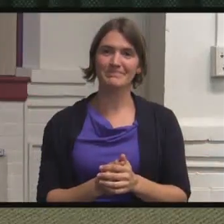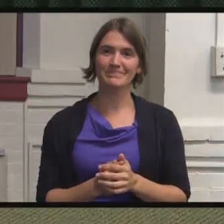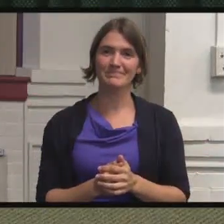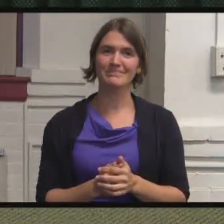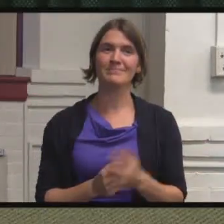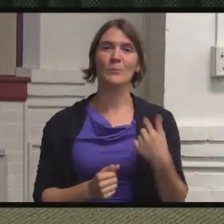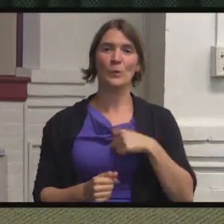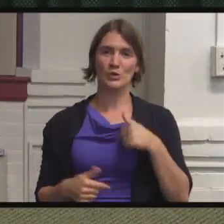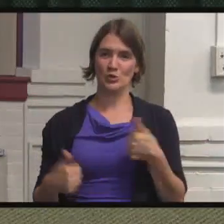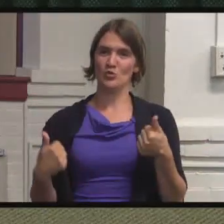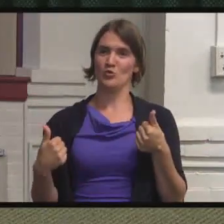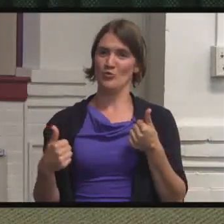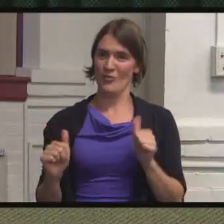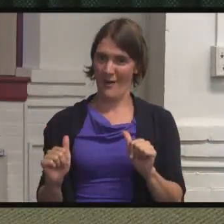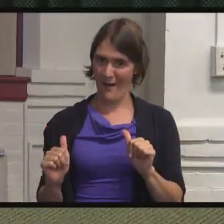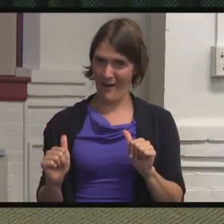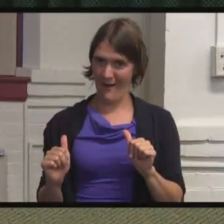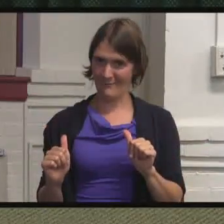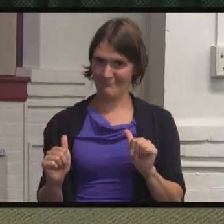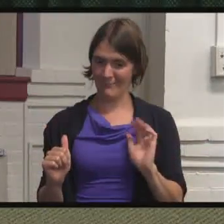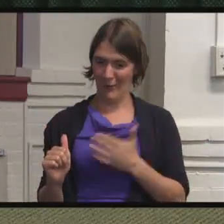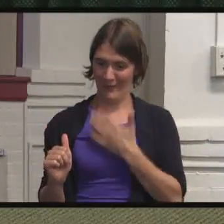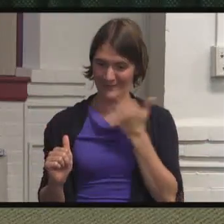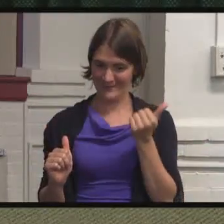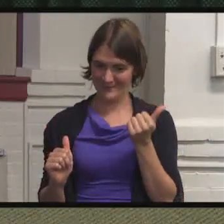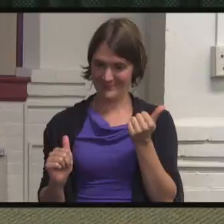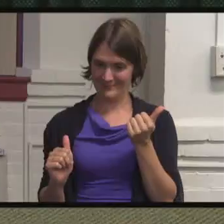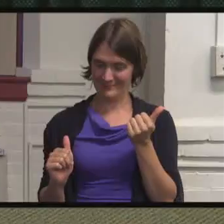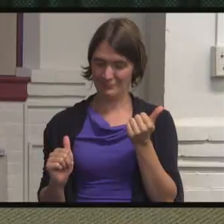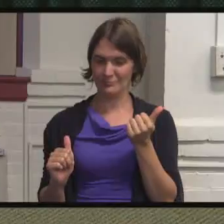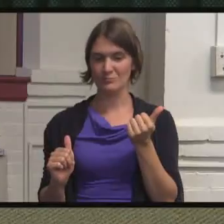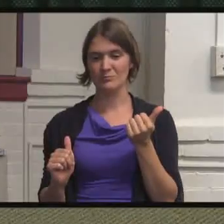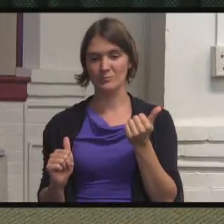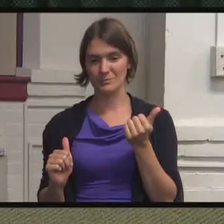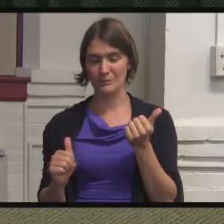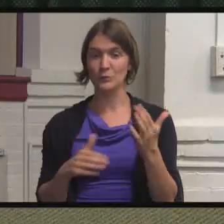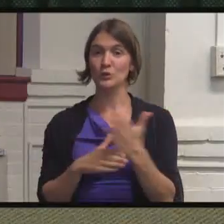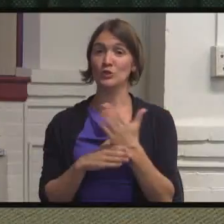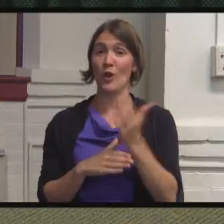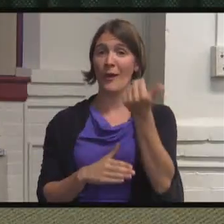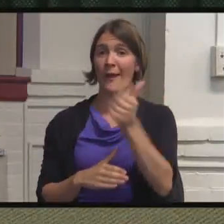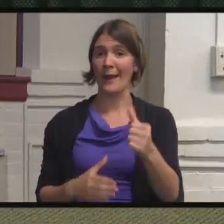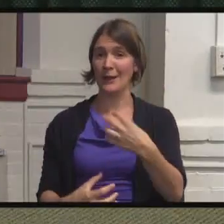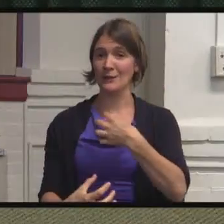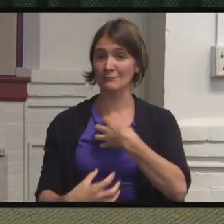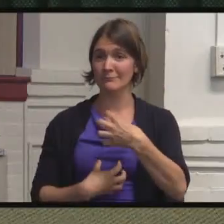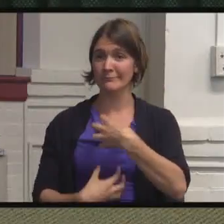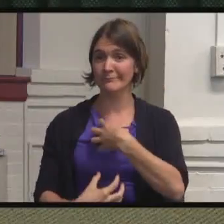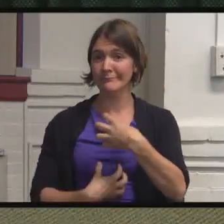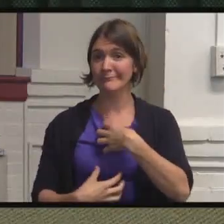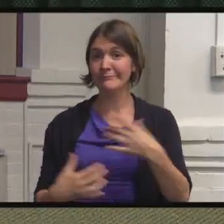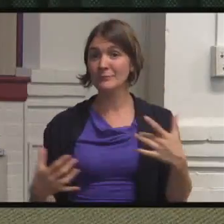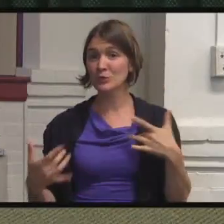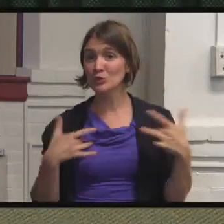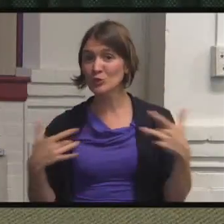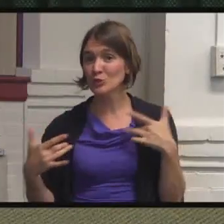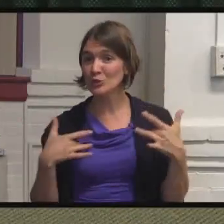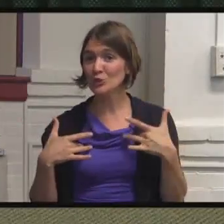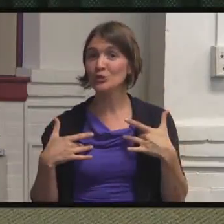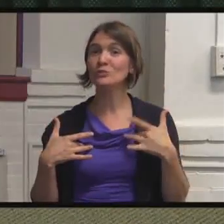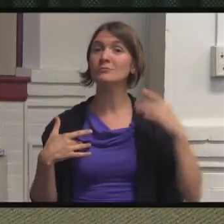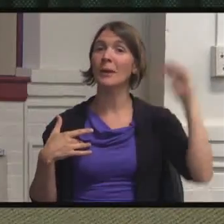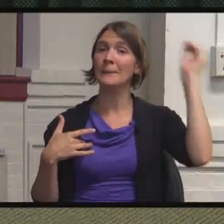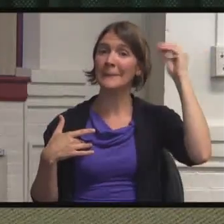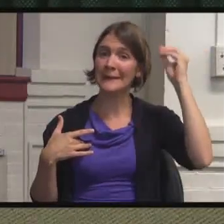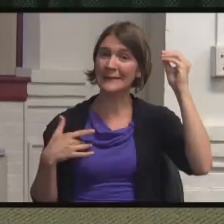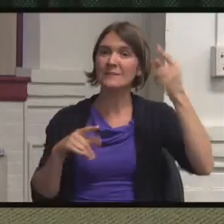take our best shot at expressing whatever concern the board has on behalf